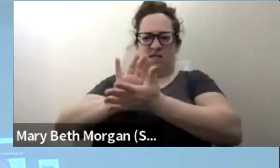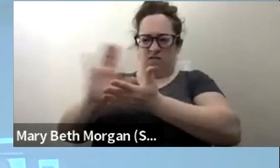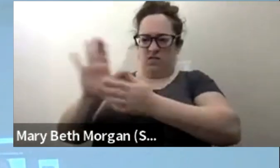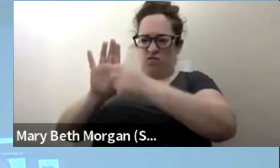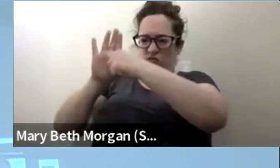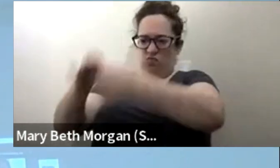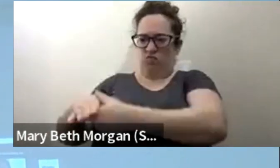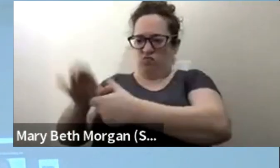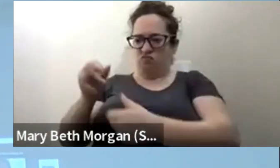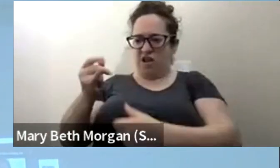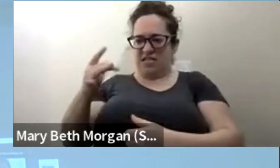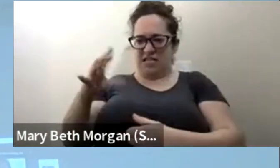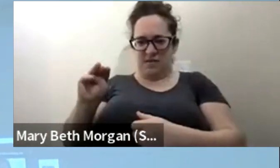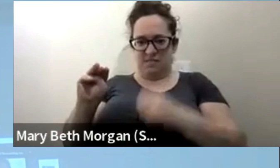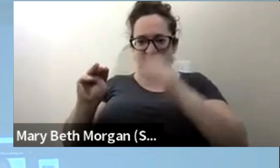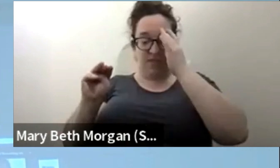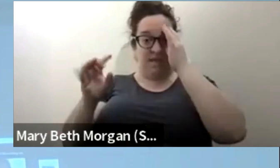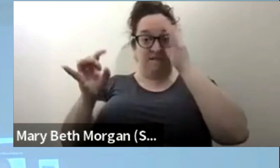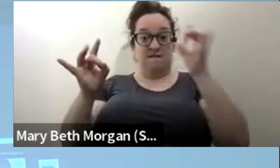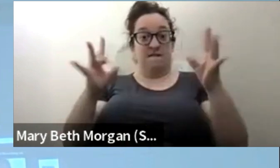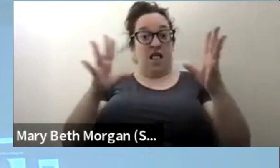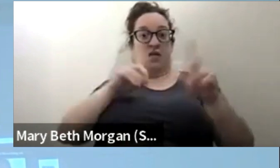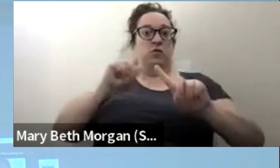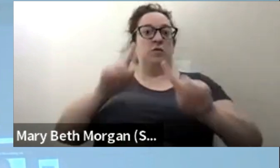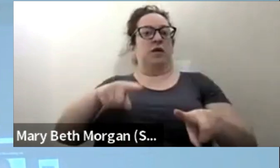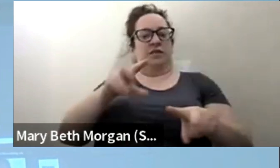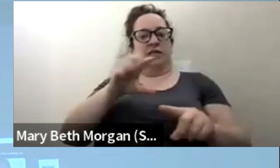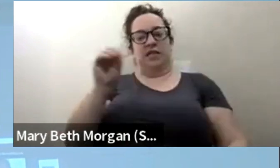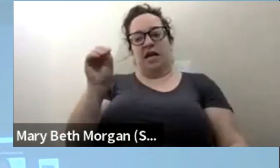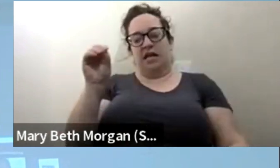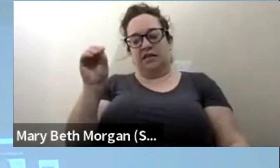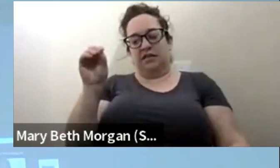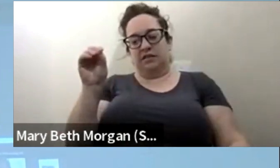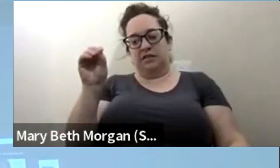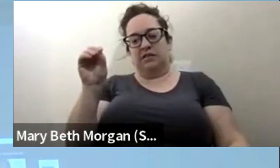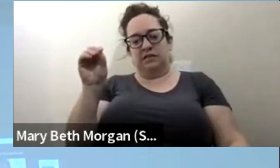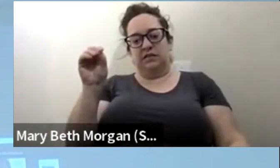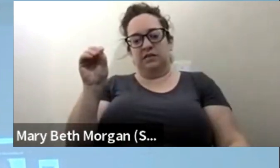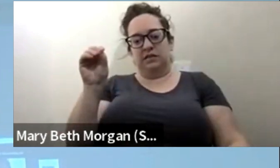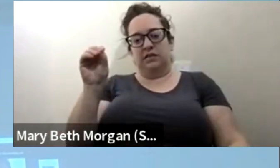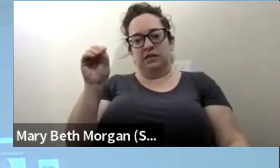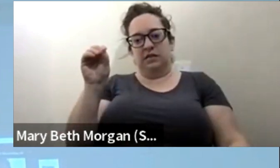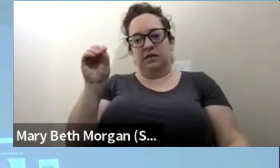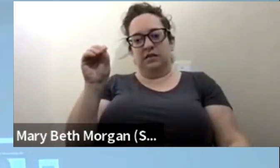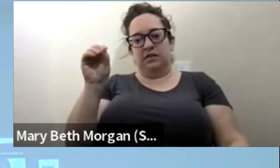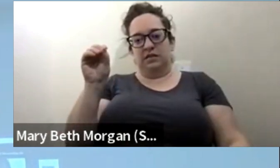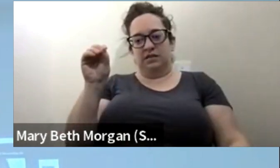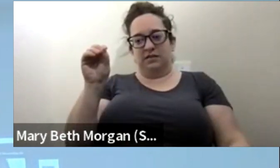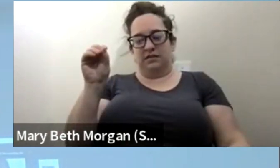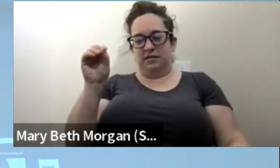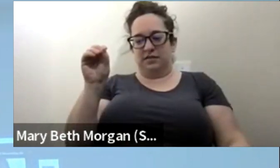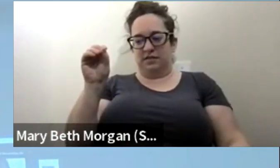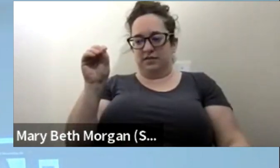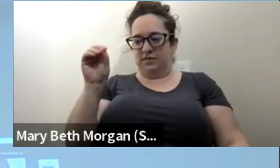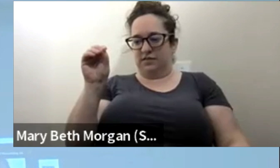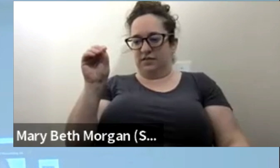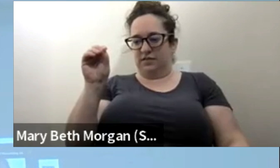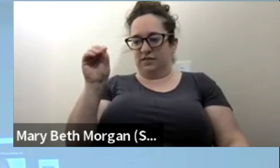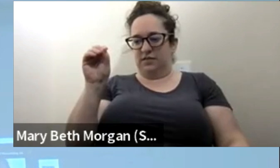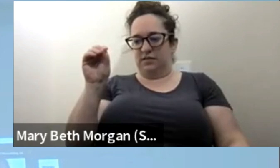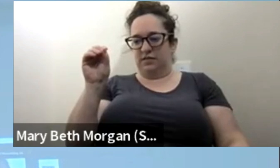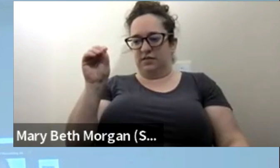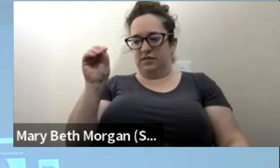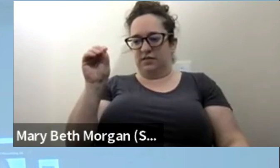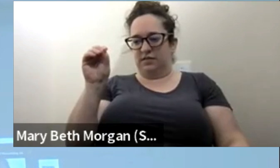seem to inspire extraordinary levels of racism in people, like violent responses. And